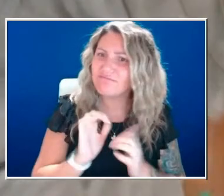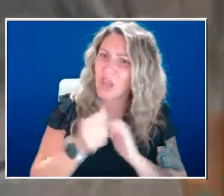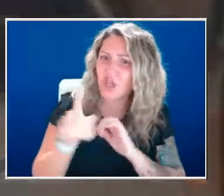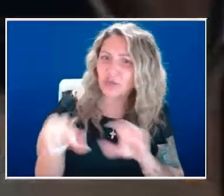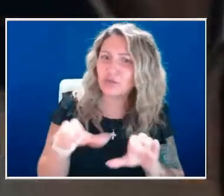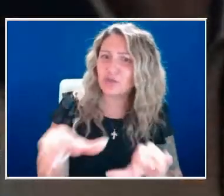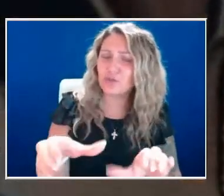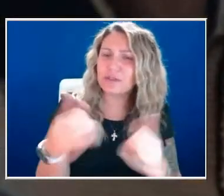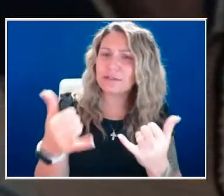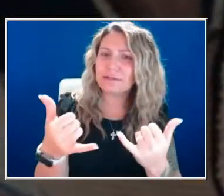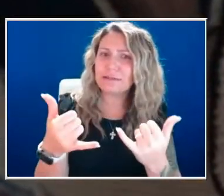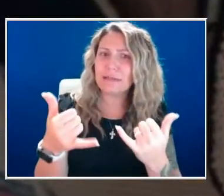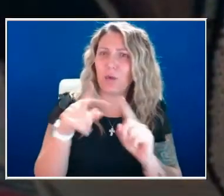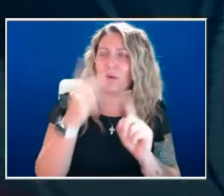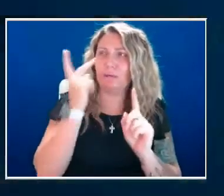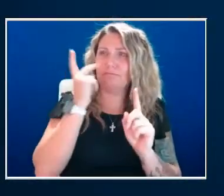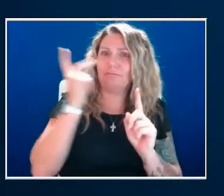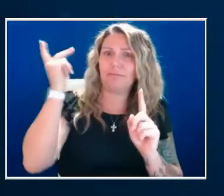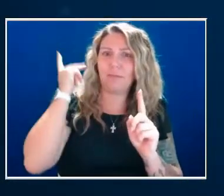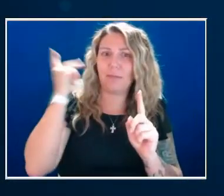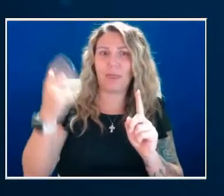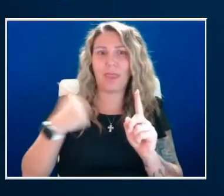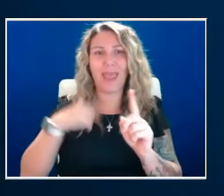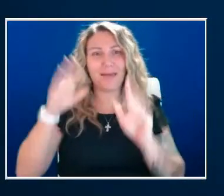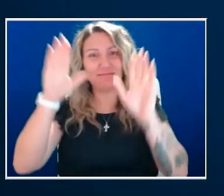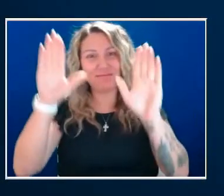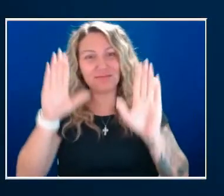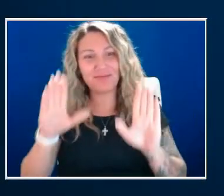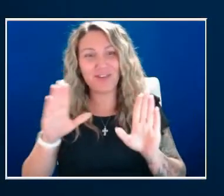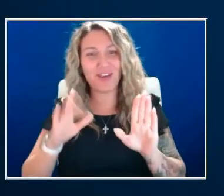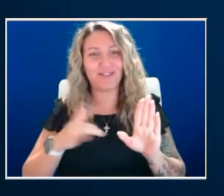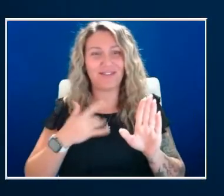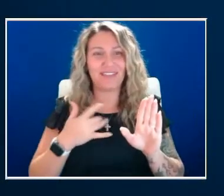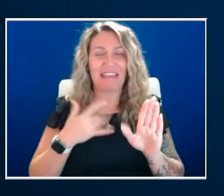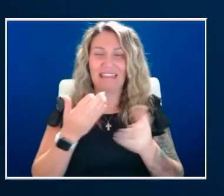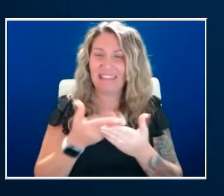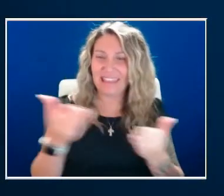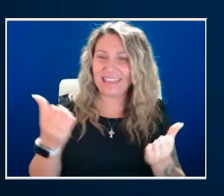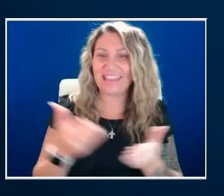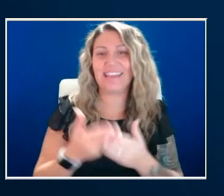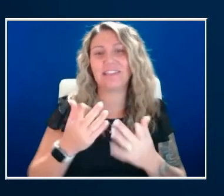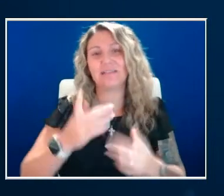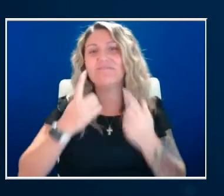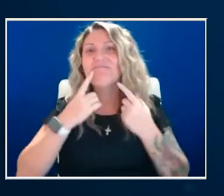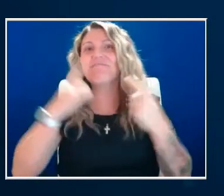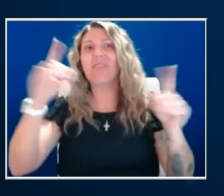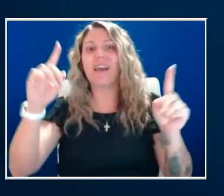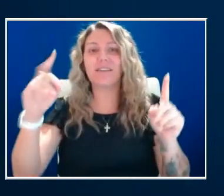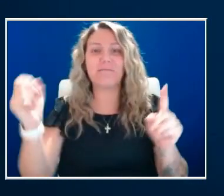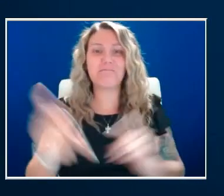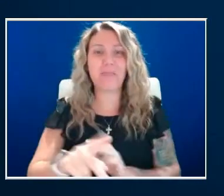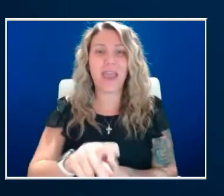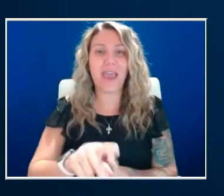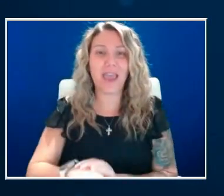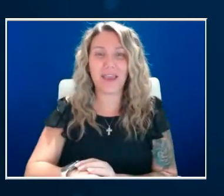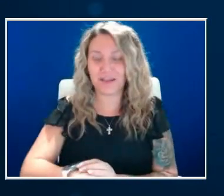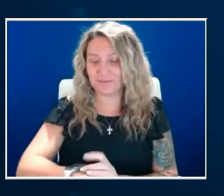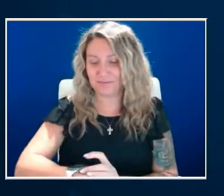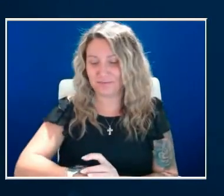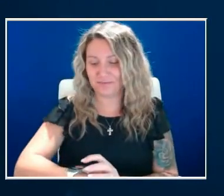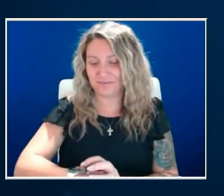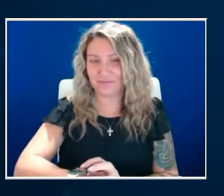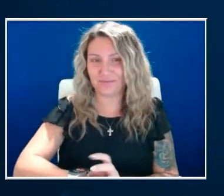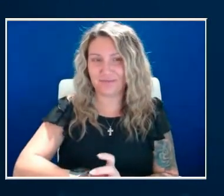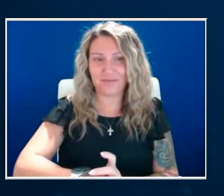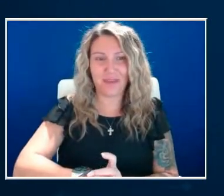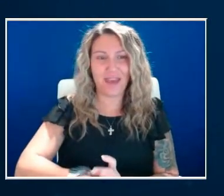it? Great. I feel like things are finally getting back to normal. I'm back to work, and Amy's done